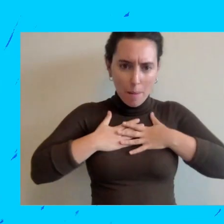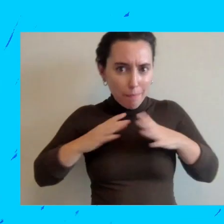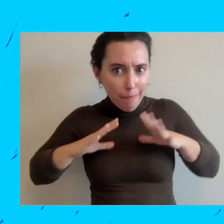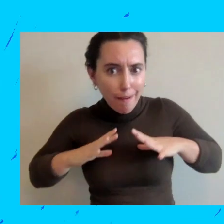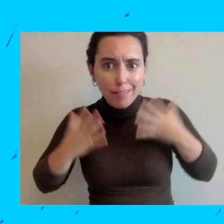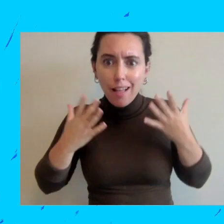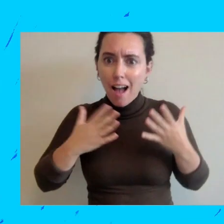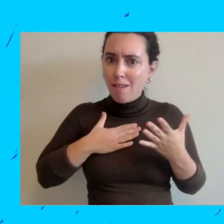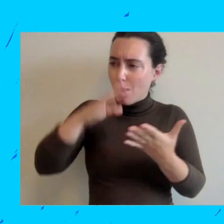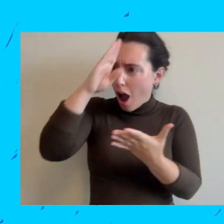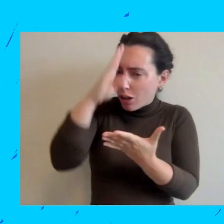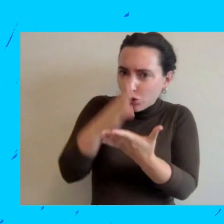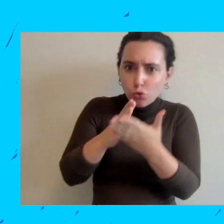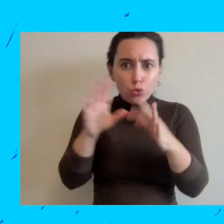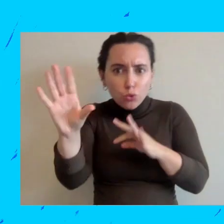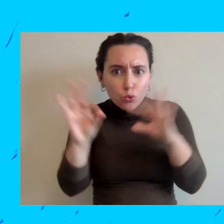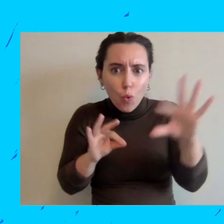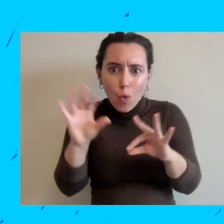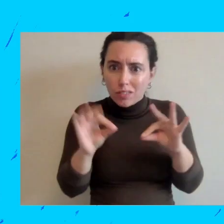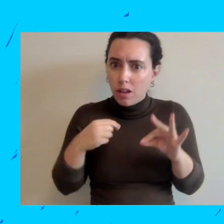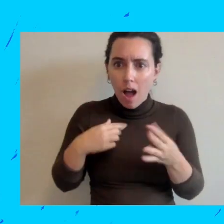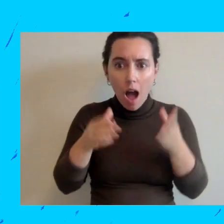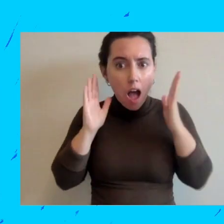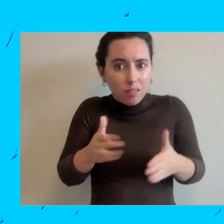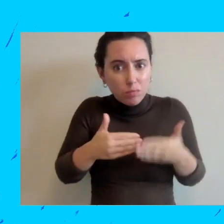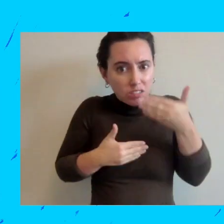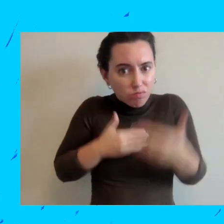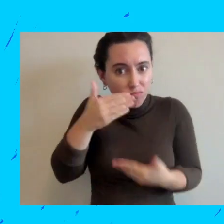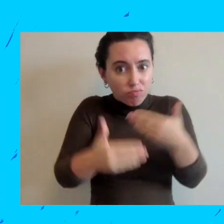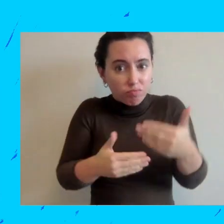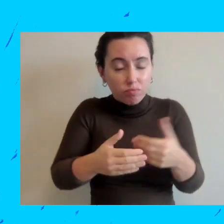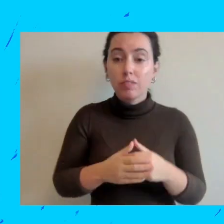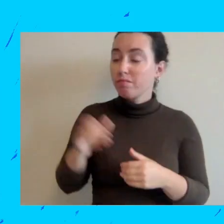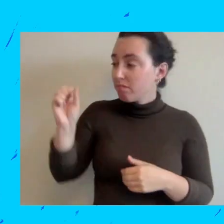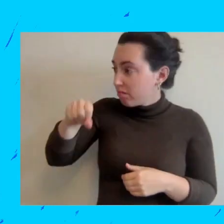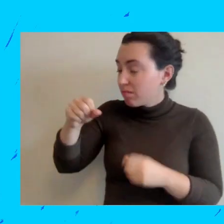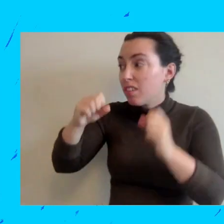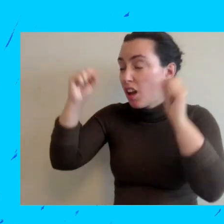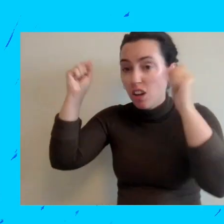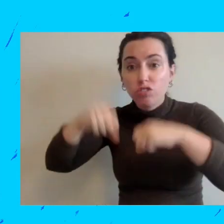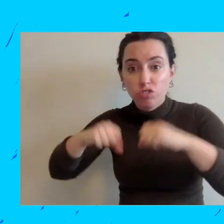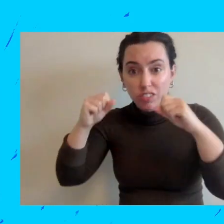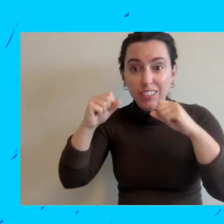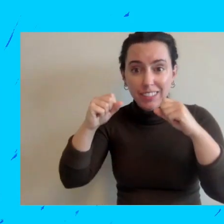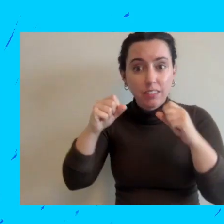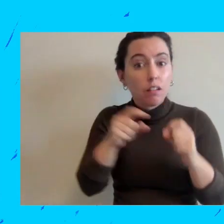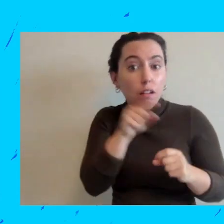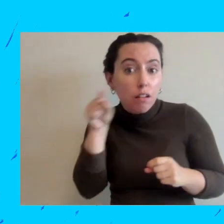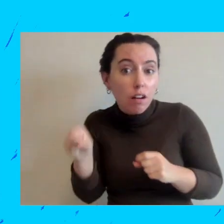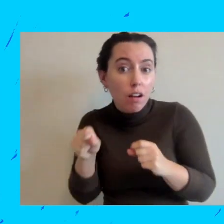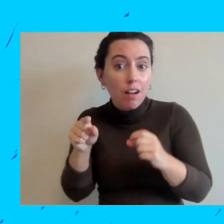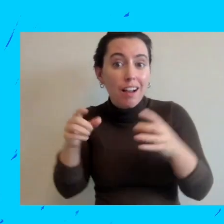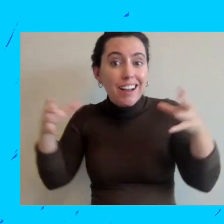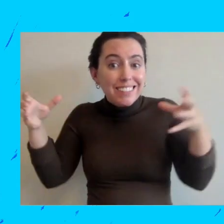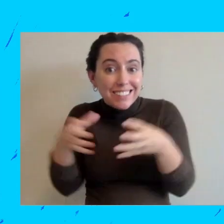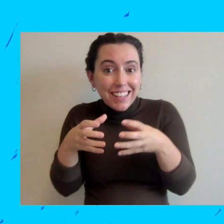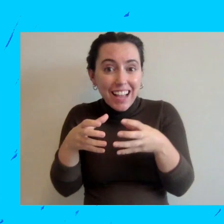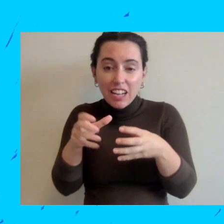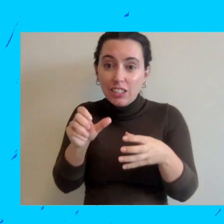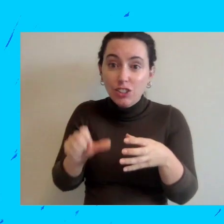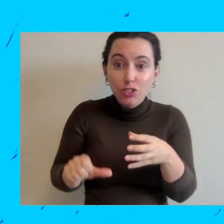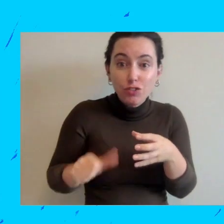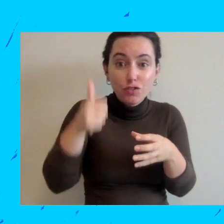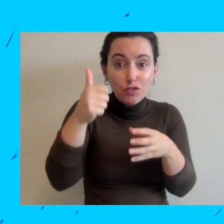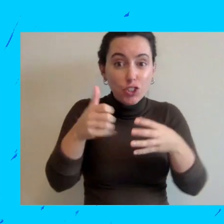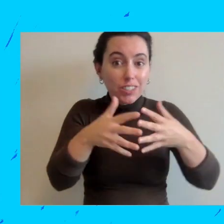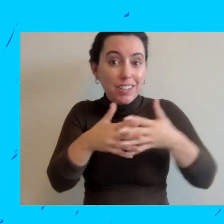Yeah, definitely agree, De Graaf. Yeah. I was really interested in the session about the first ever United States